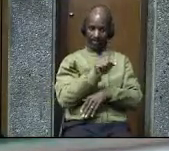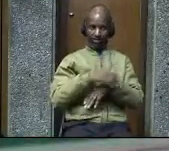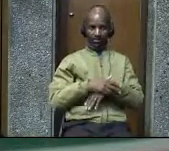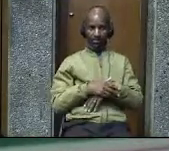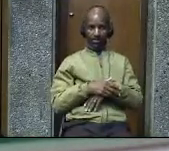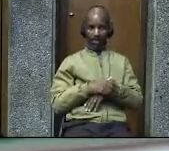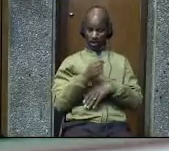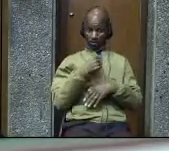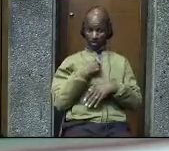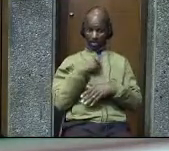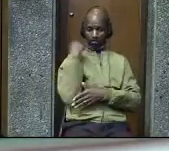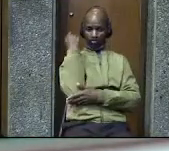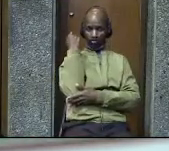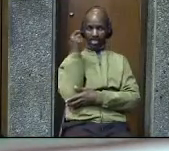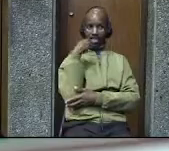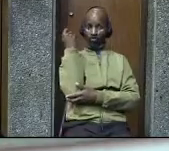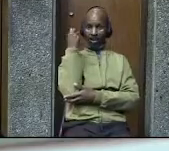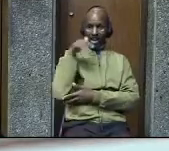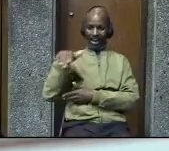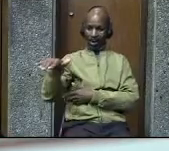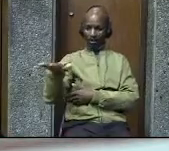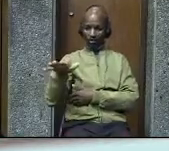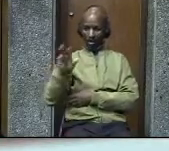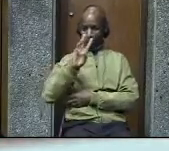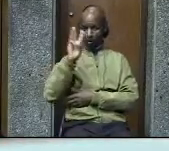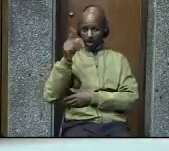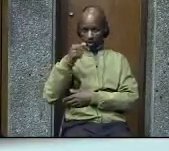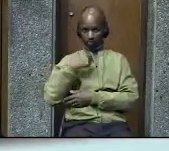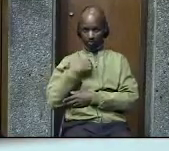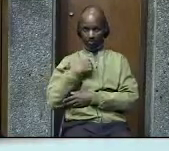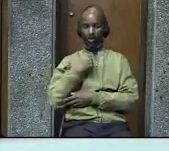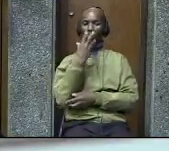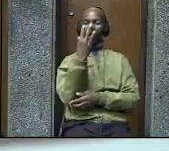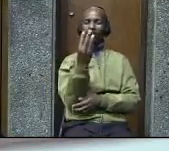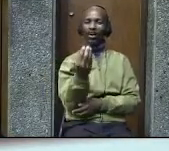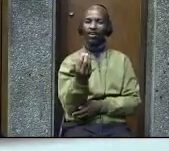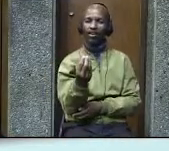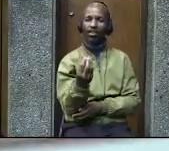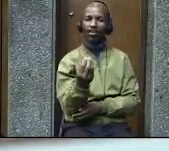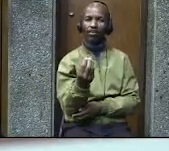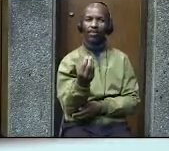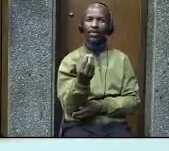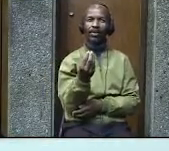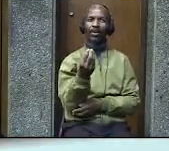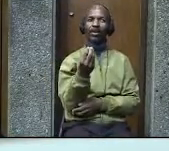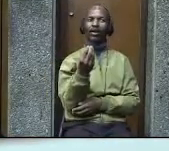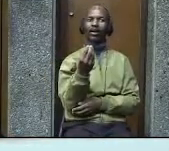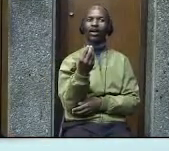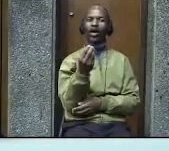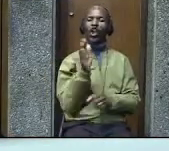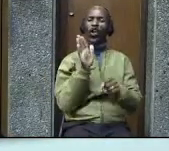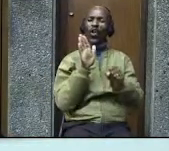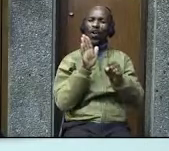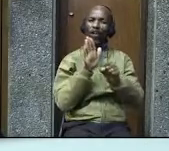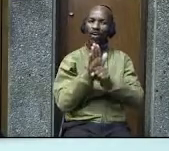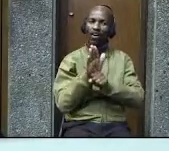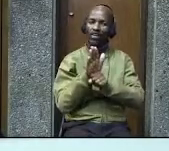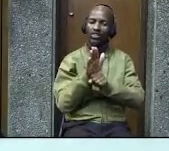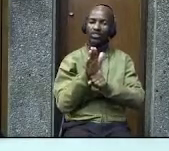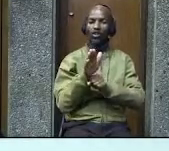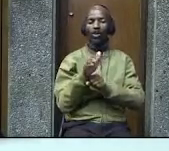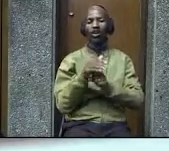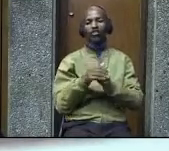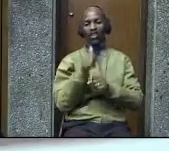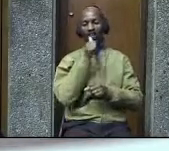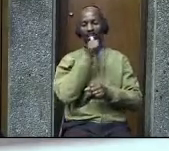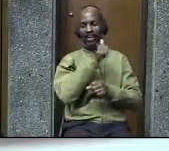As I'm in a rural ward, there are lots of